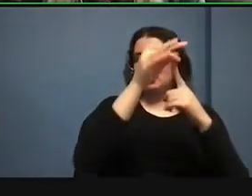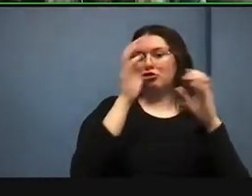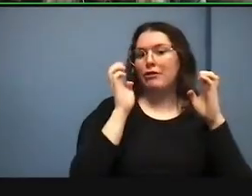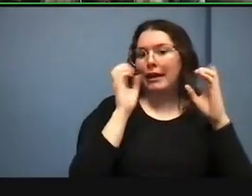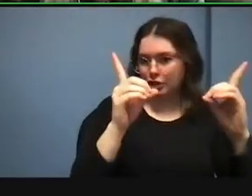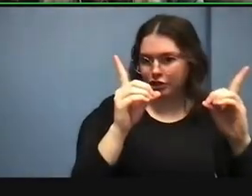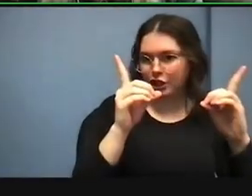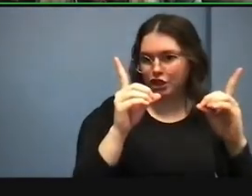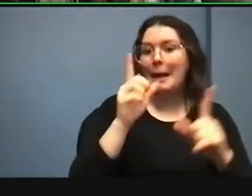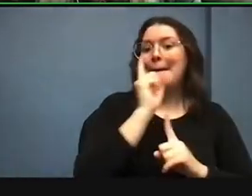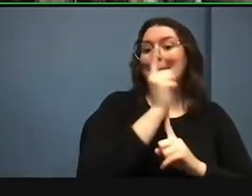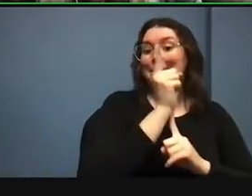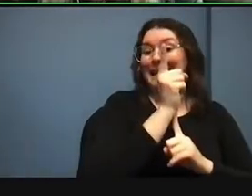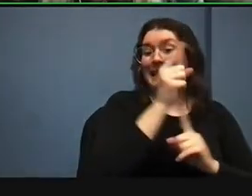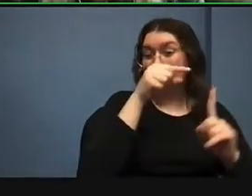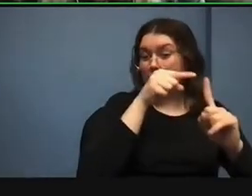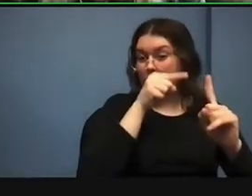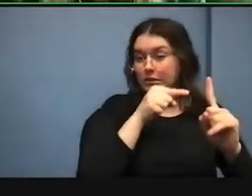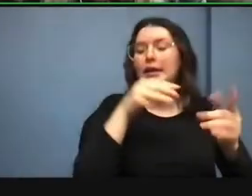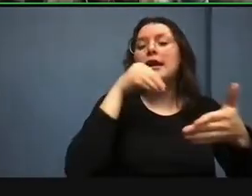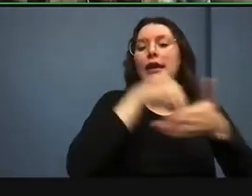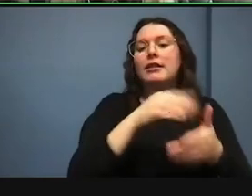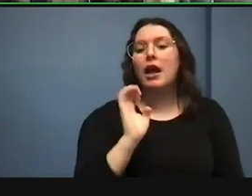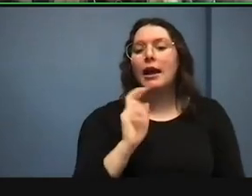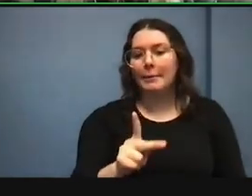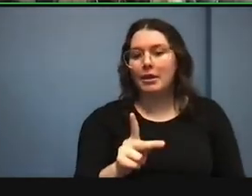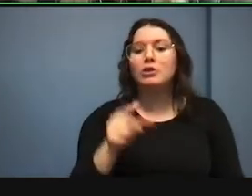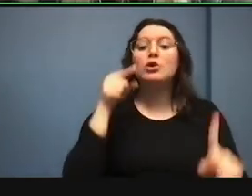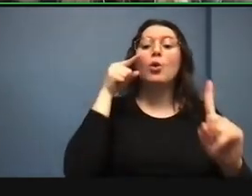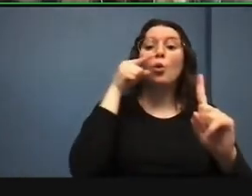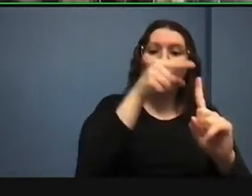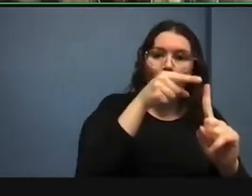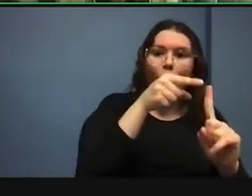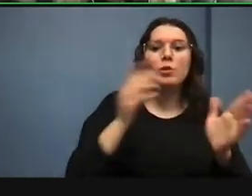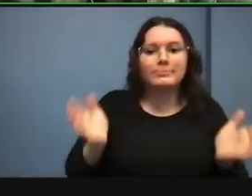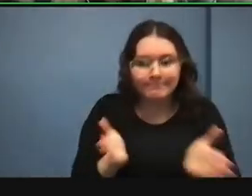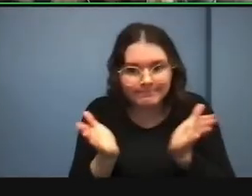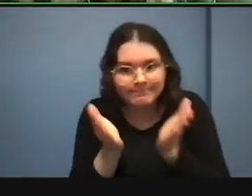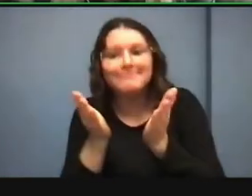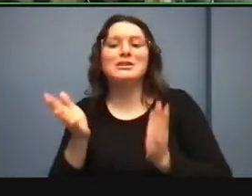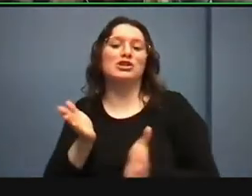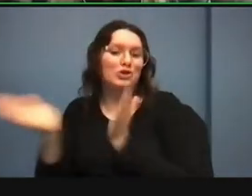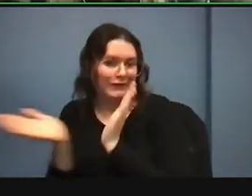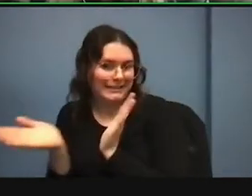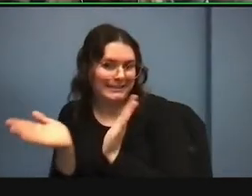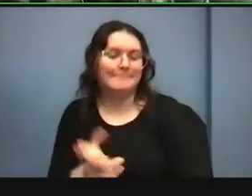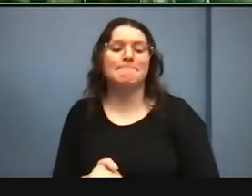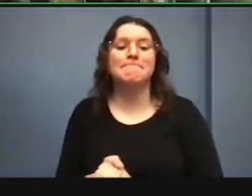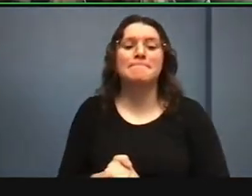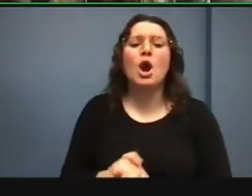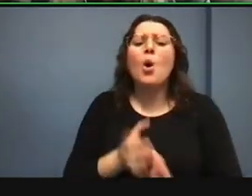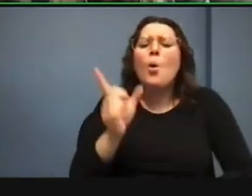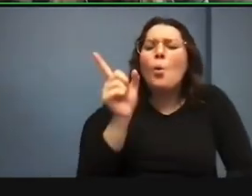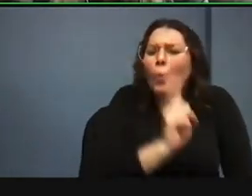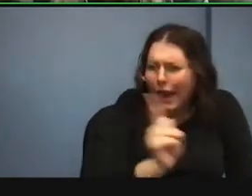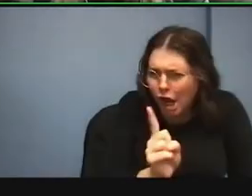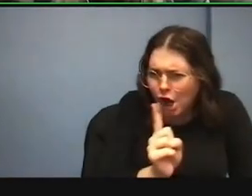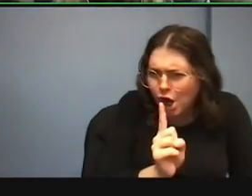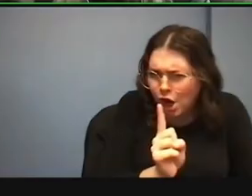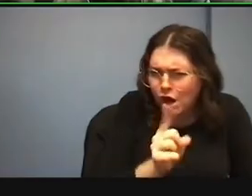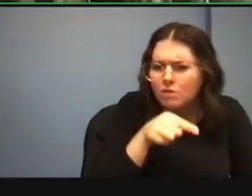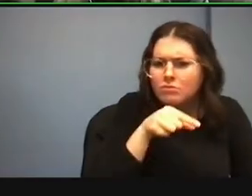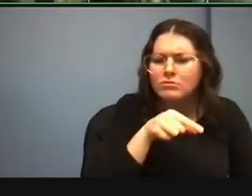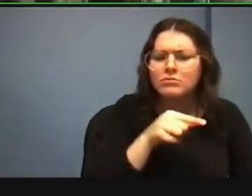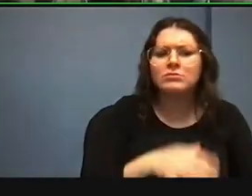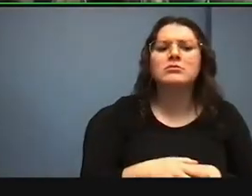minutes in the IEP. Goals drive services. Where? So